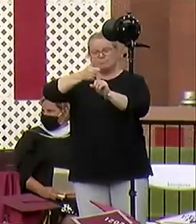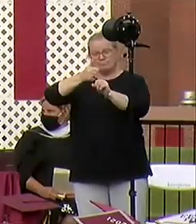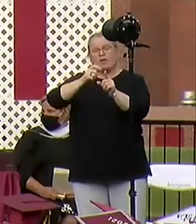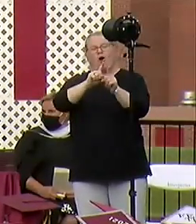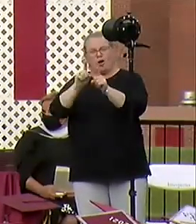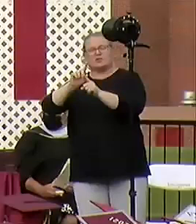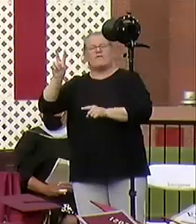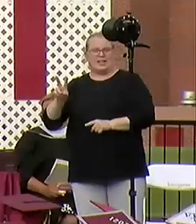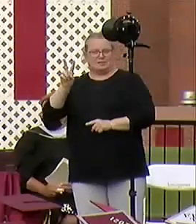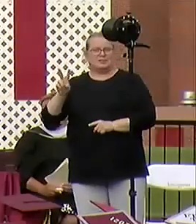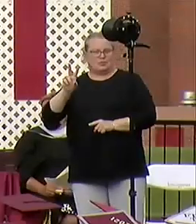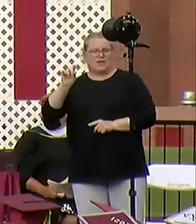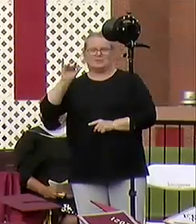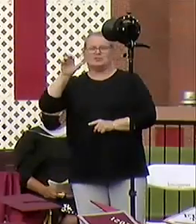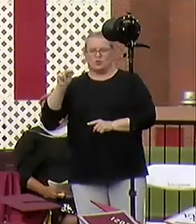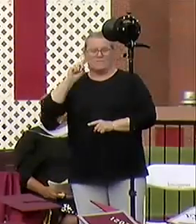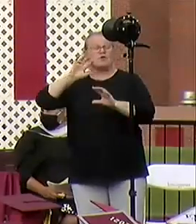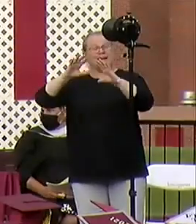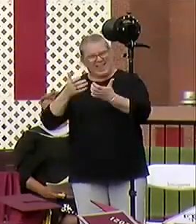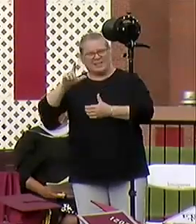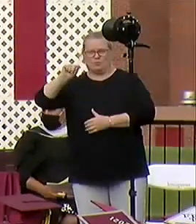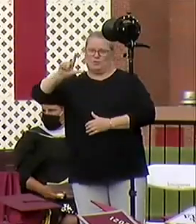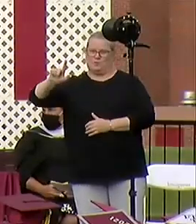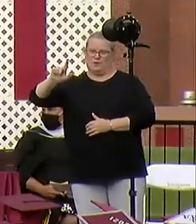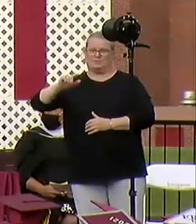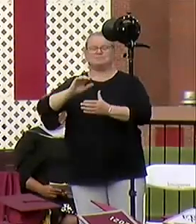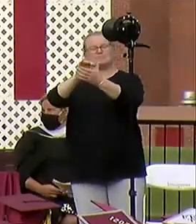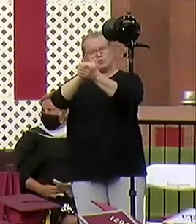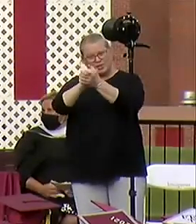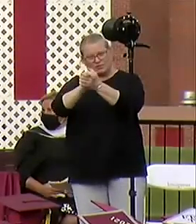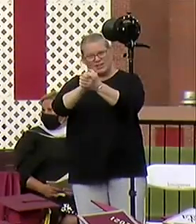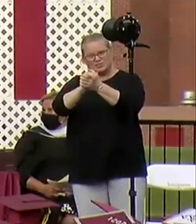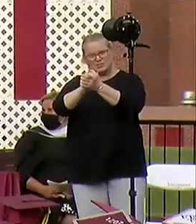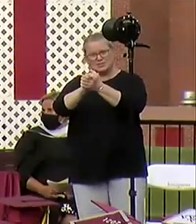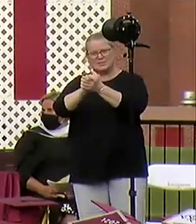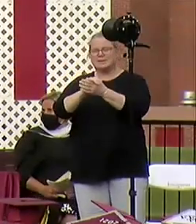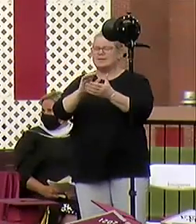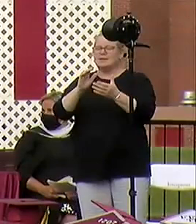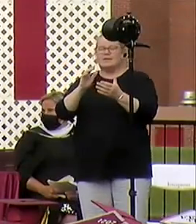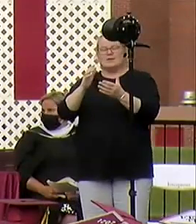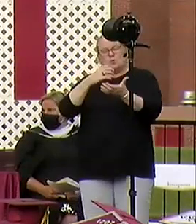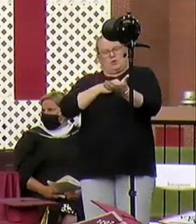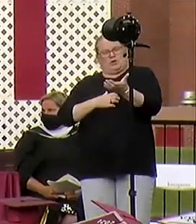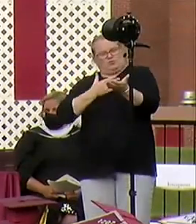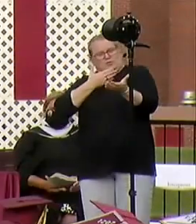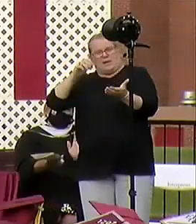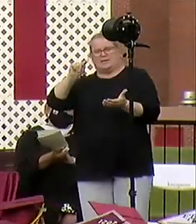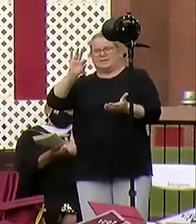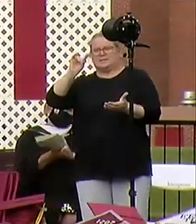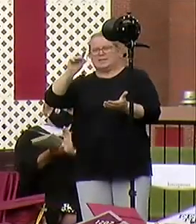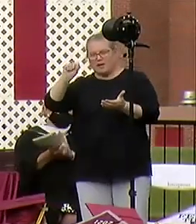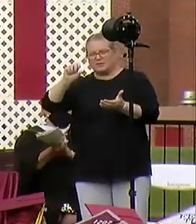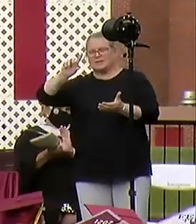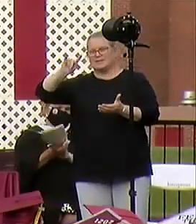the valedictorian for the class of 2021. Congratulations and all the best at Tufts, Tyler Mikowski.